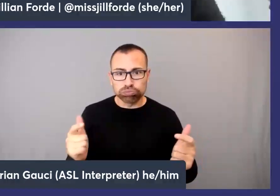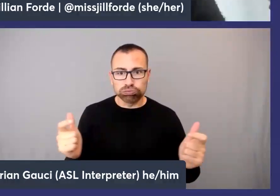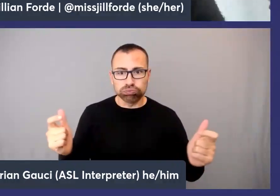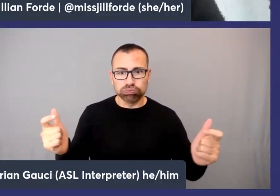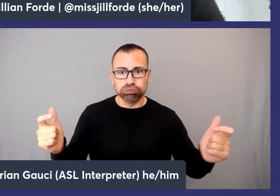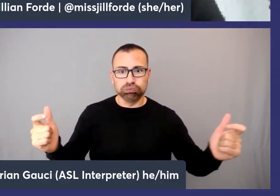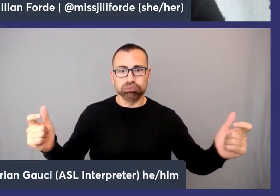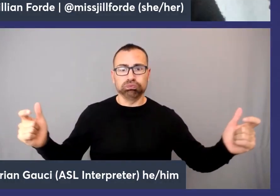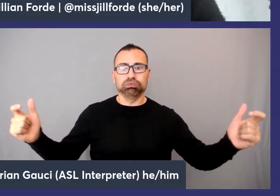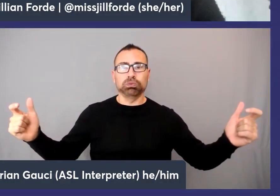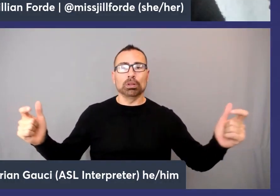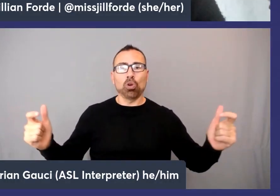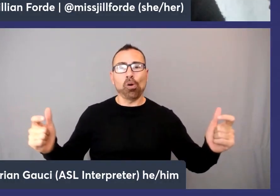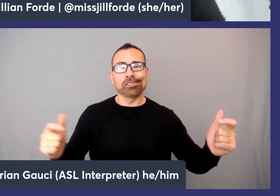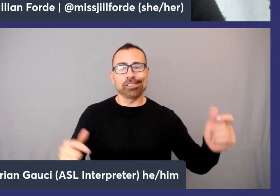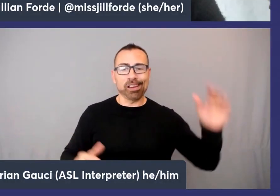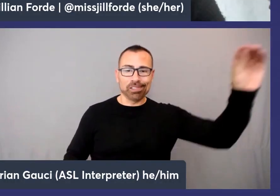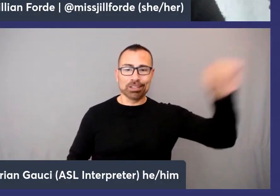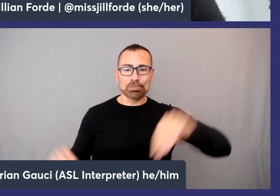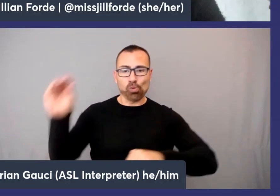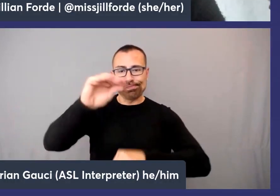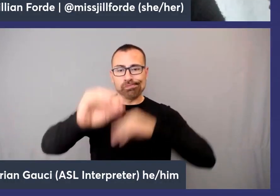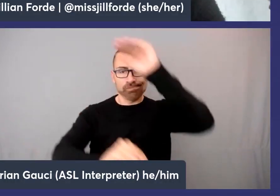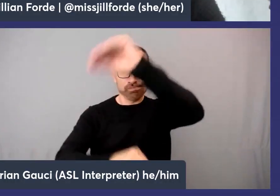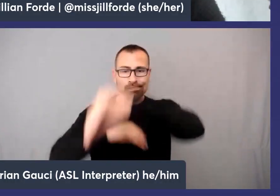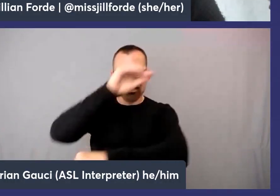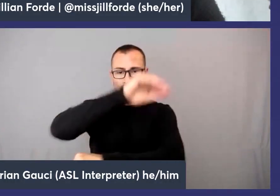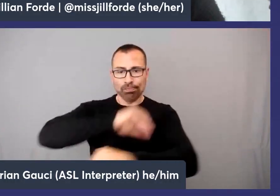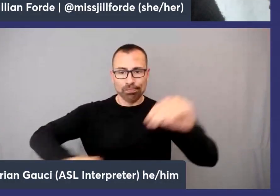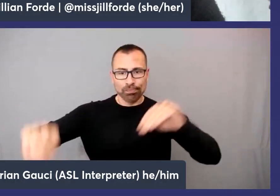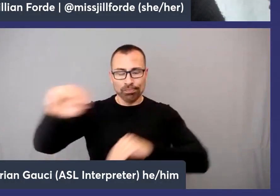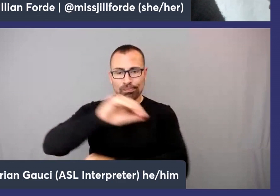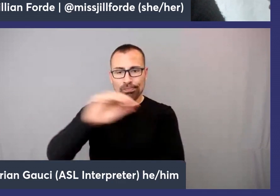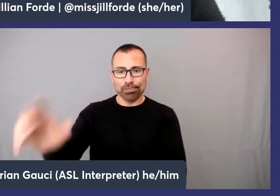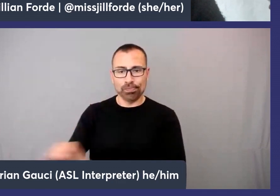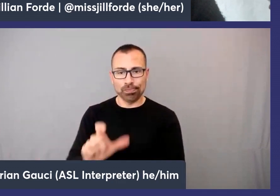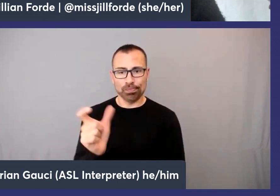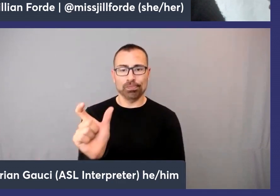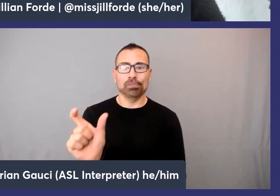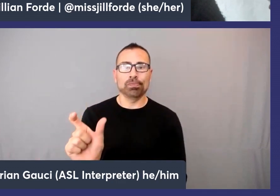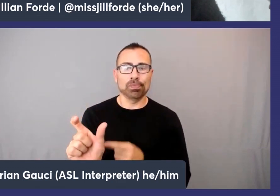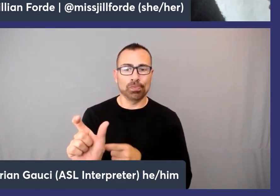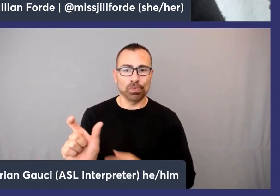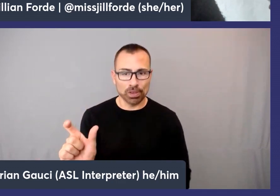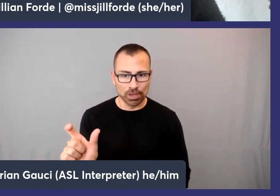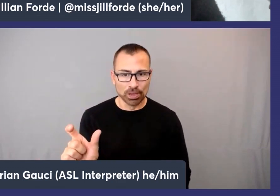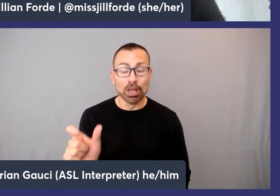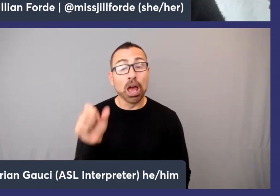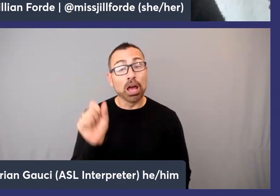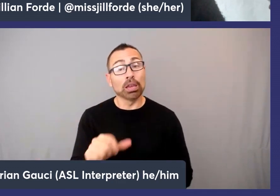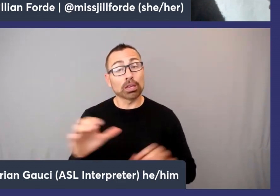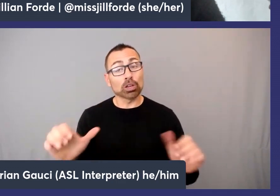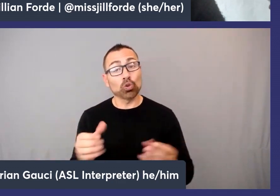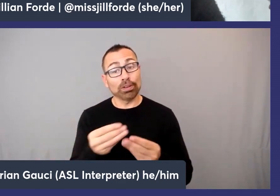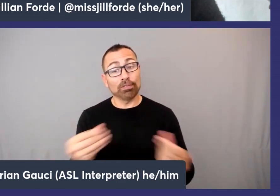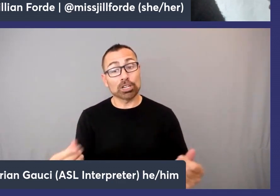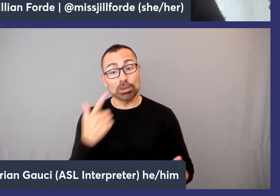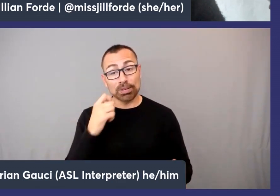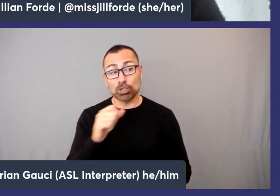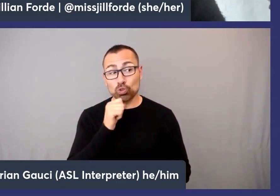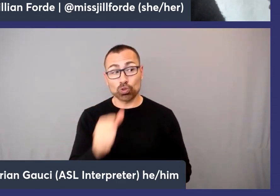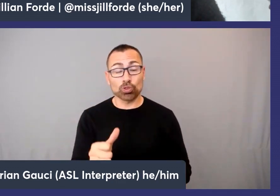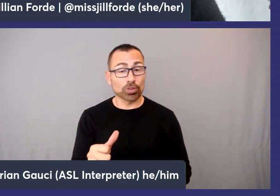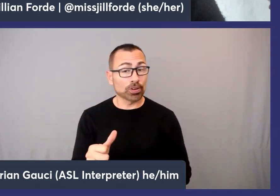B to location C. So it's able to do that very, very efficiently because you're essentially not carrying all